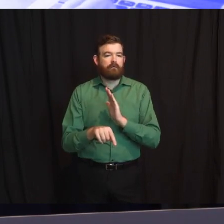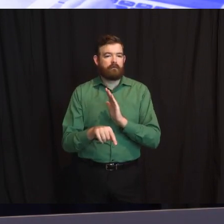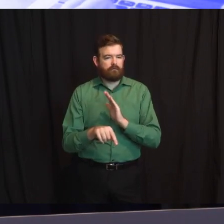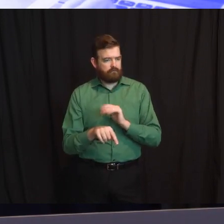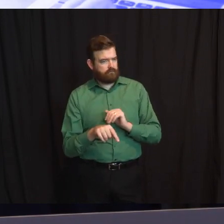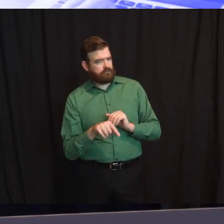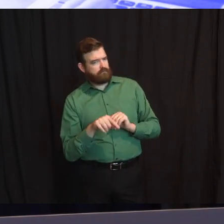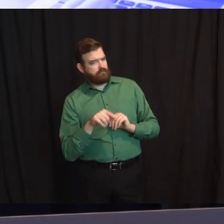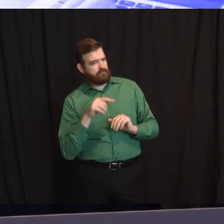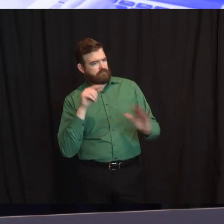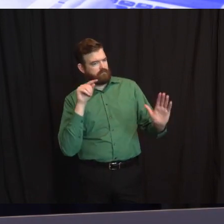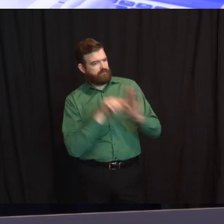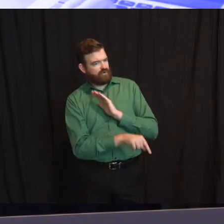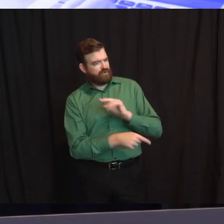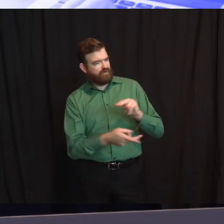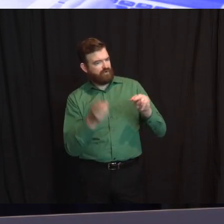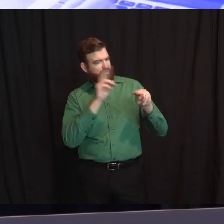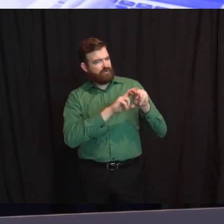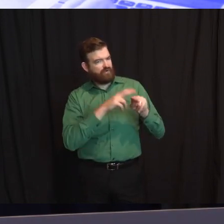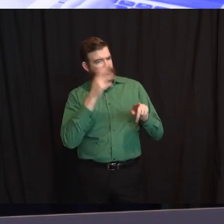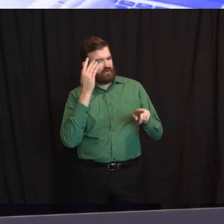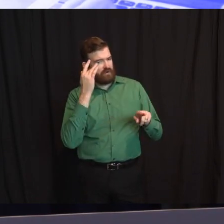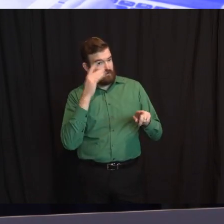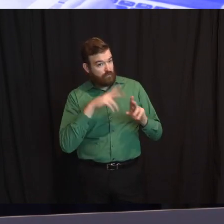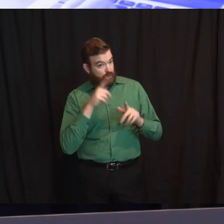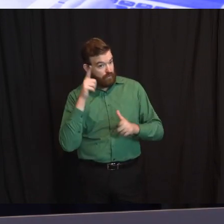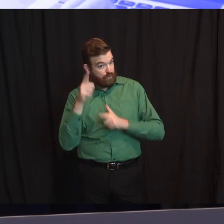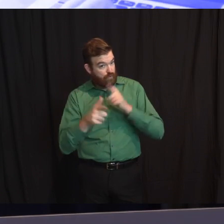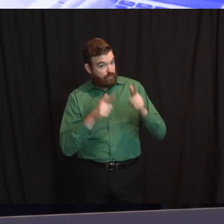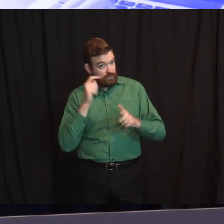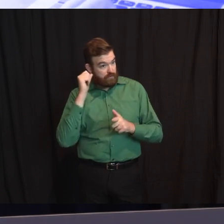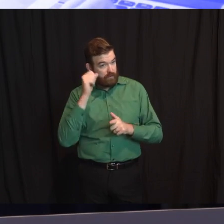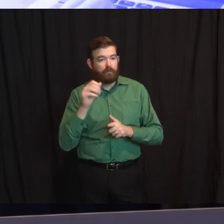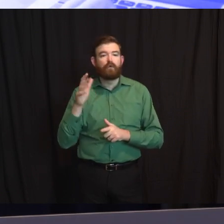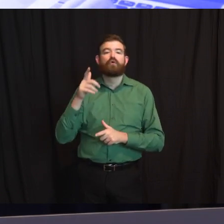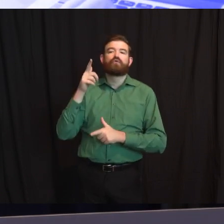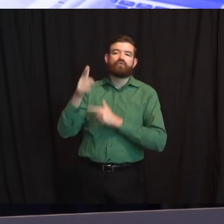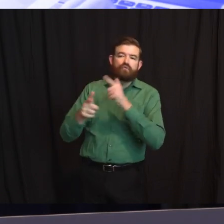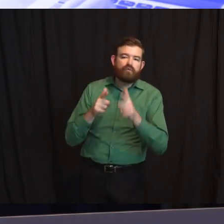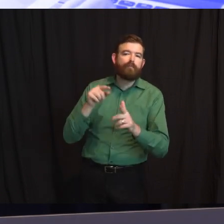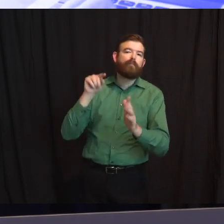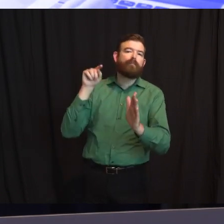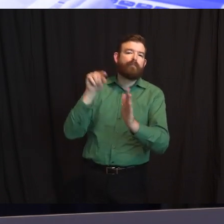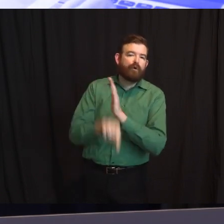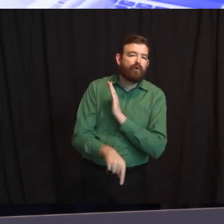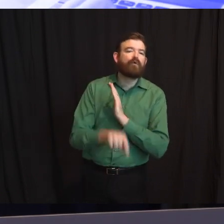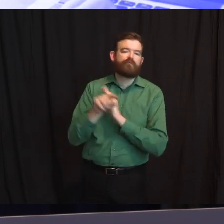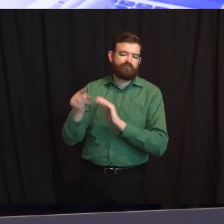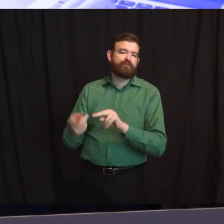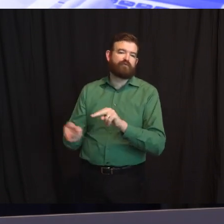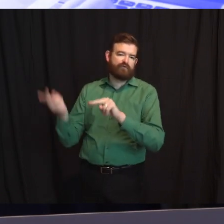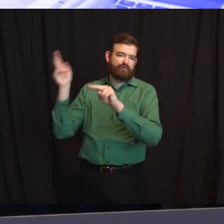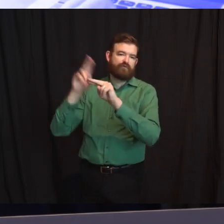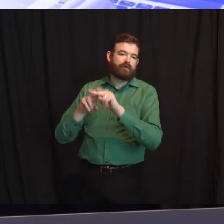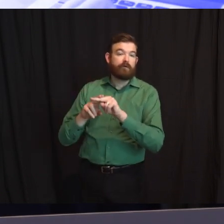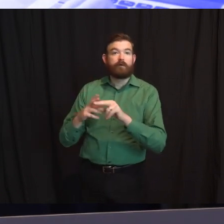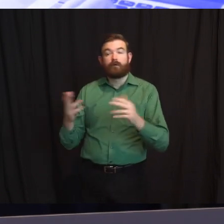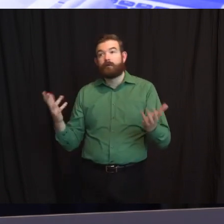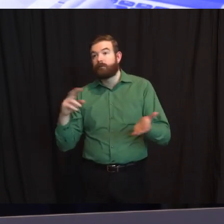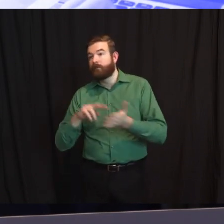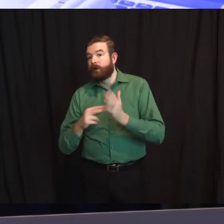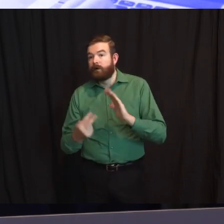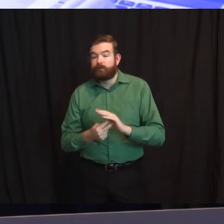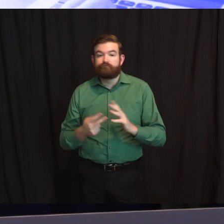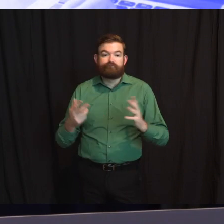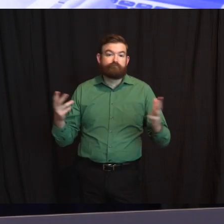that murders are up? These are shooting murders, right? They are shooting murders. Governor, sometimes it is just a victim versus where that